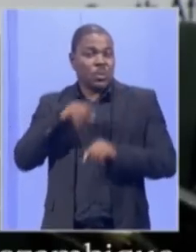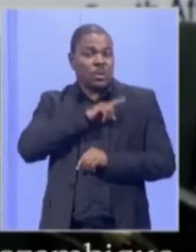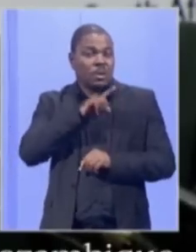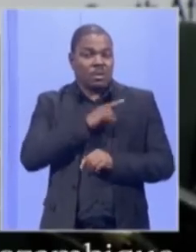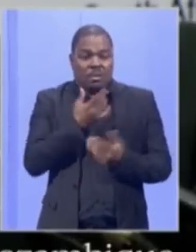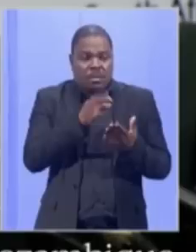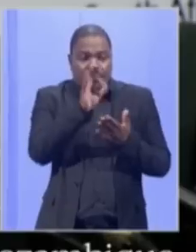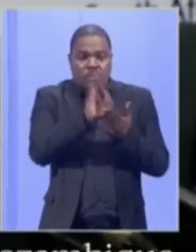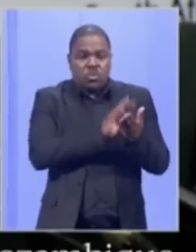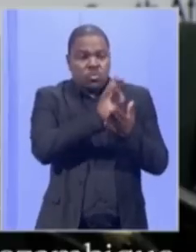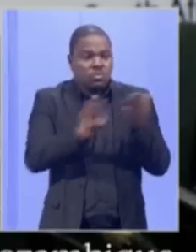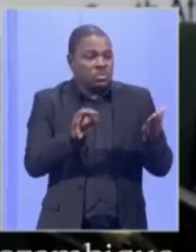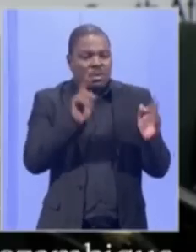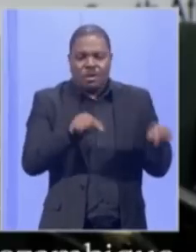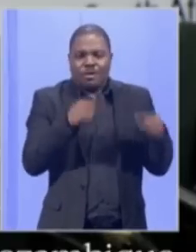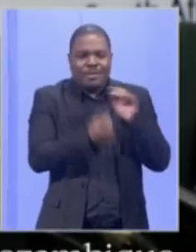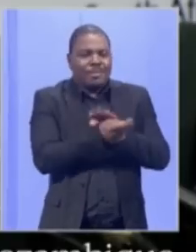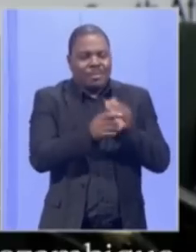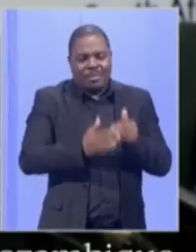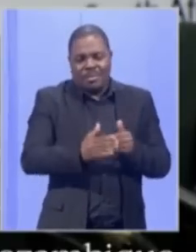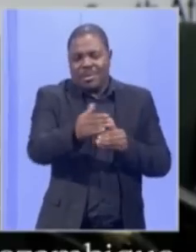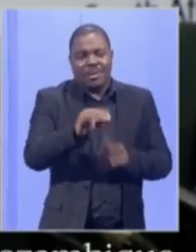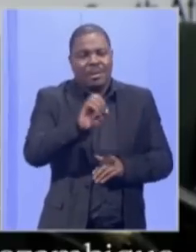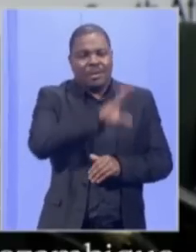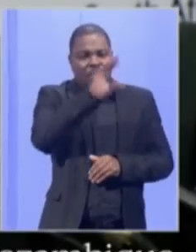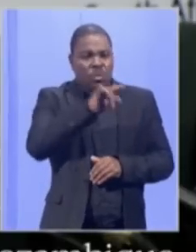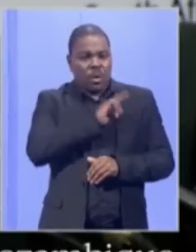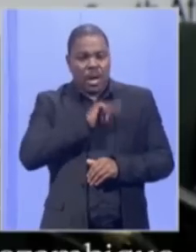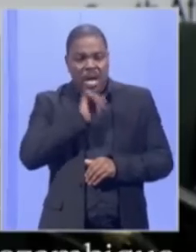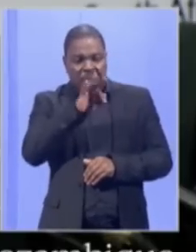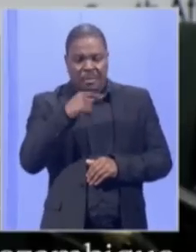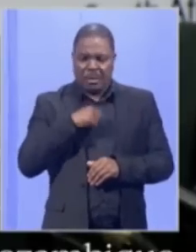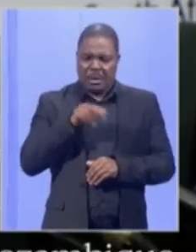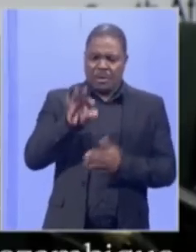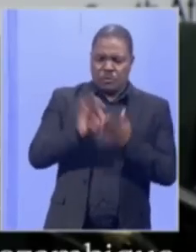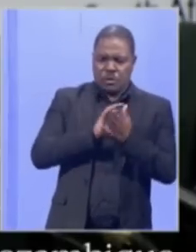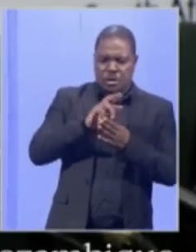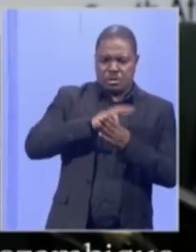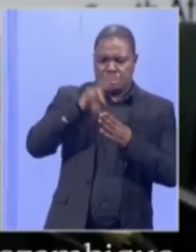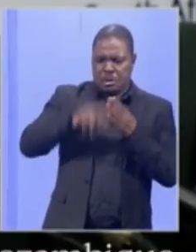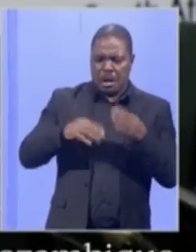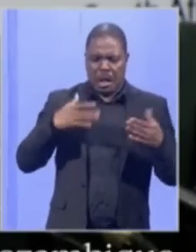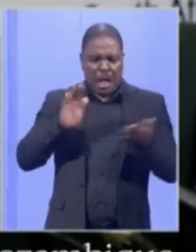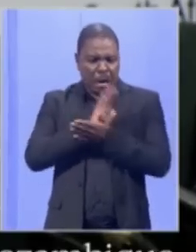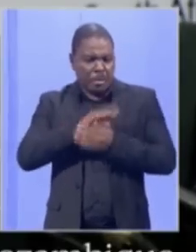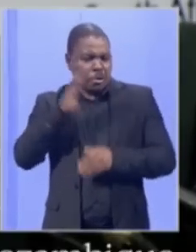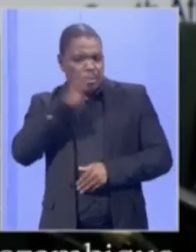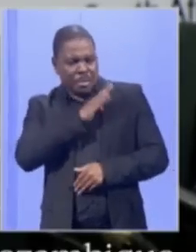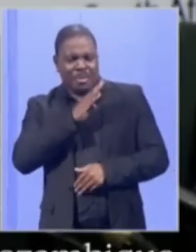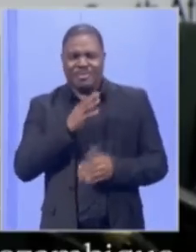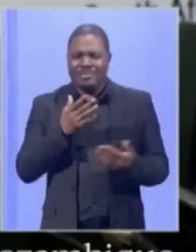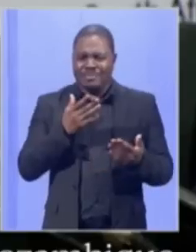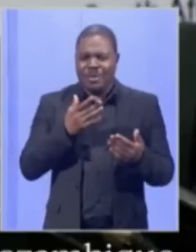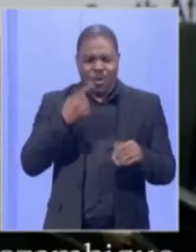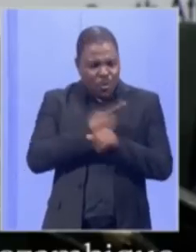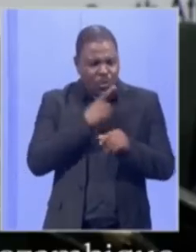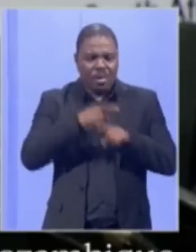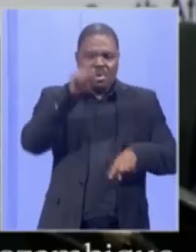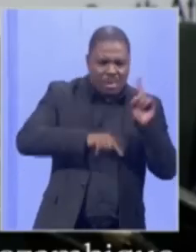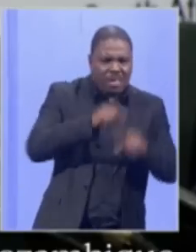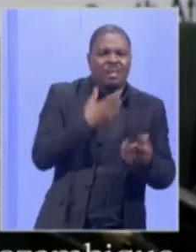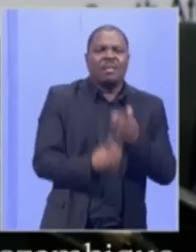have elections in any country in this continent where there's a party that is dissatisfied, because then we'll all incite